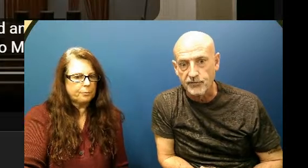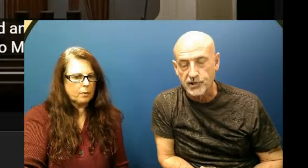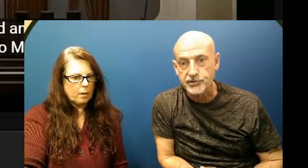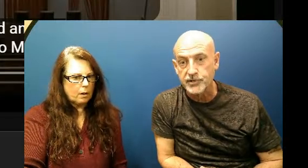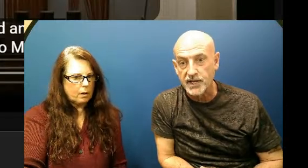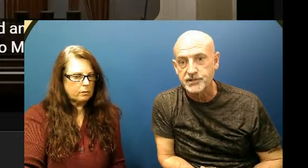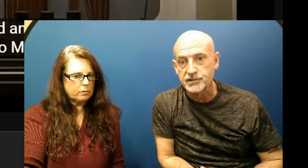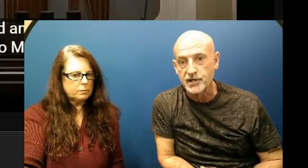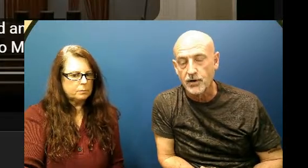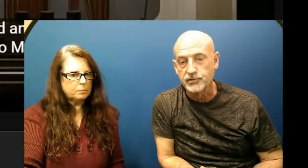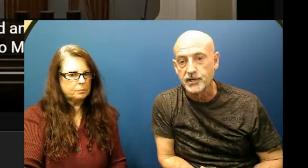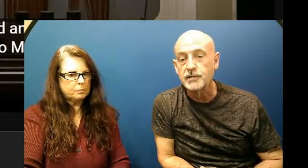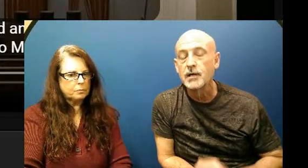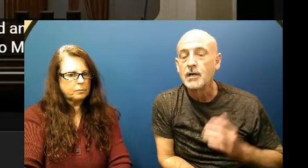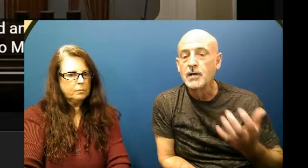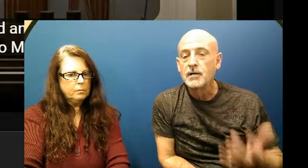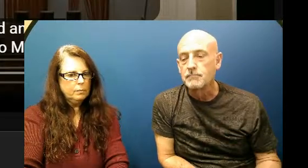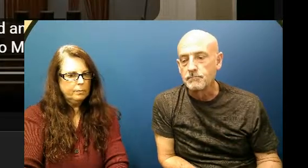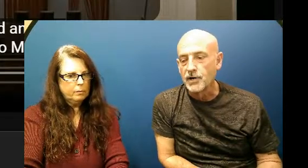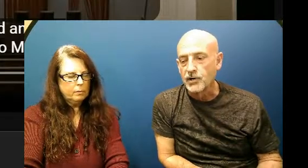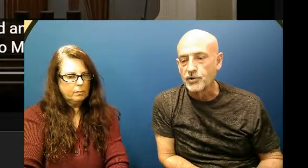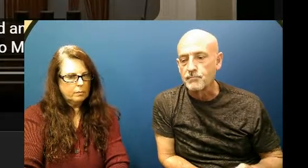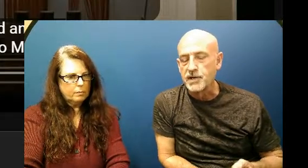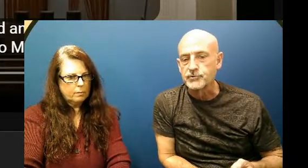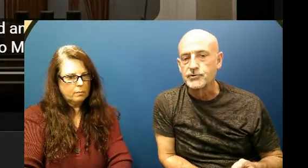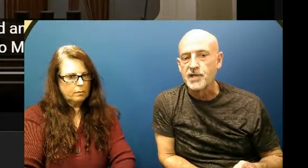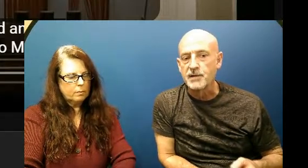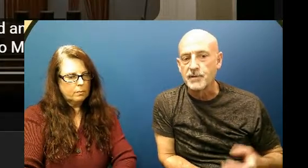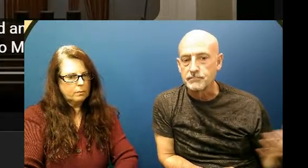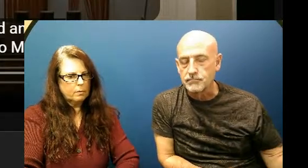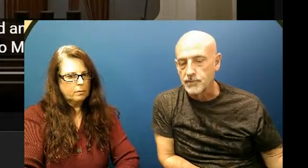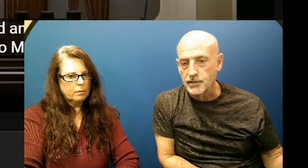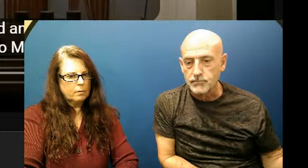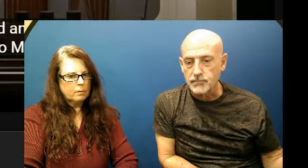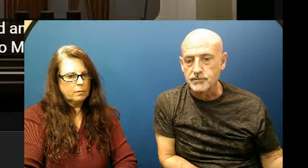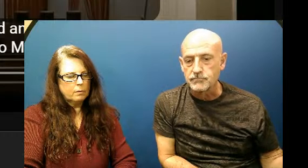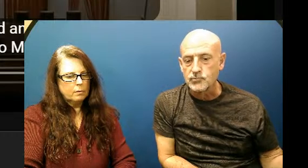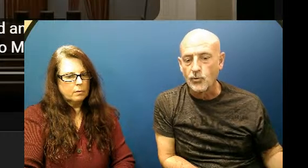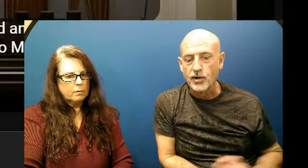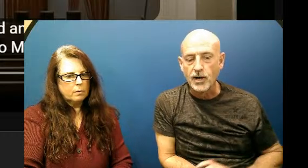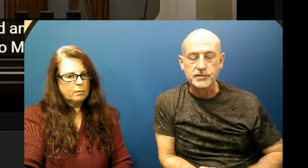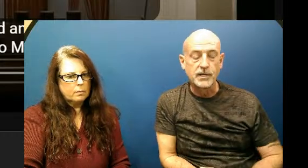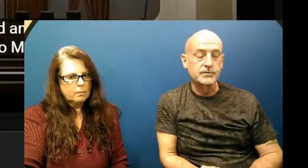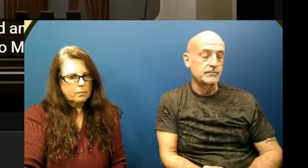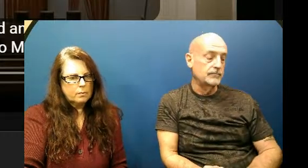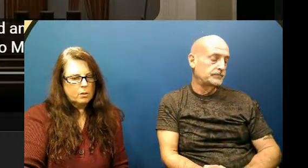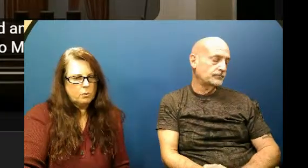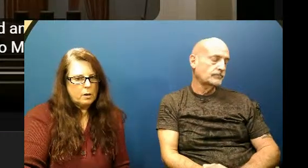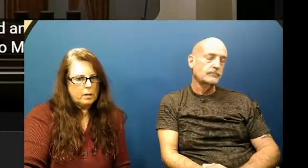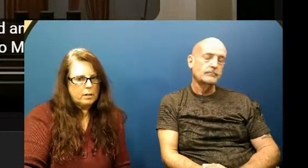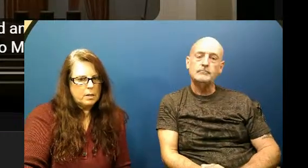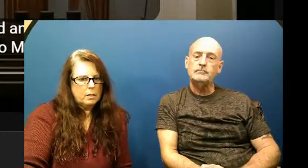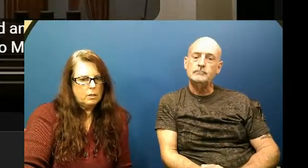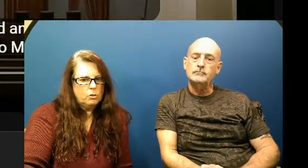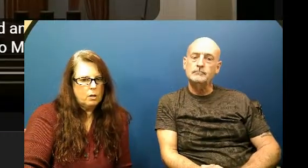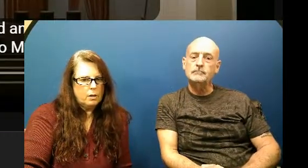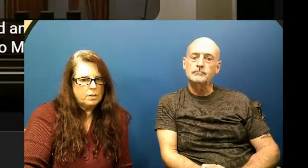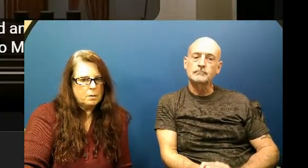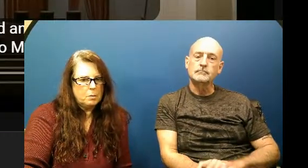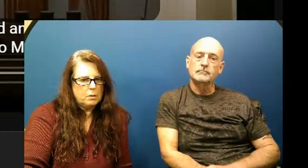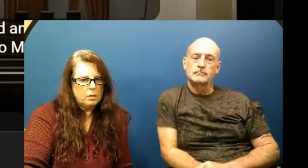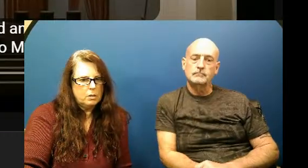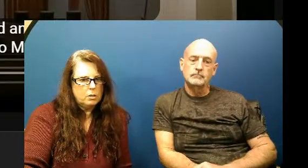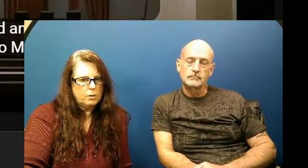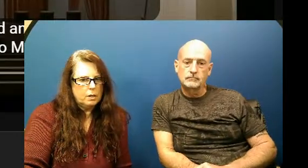of a sovereign entity owning it, but it wouldn't be a true statement in normal context. Orion's saying, in your